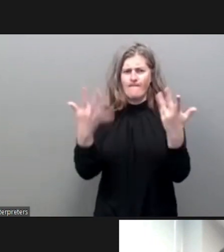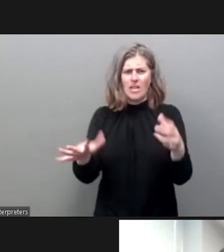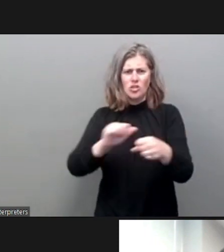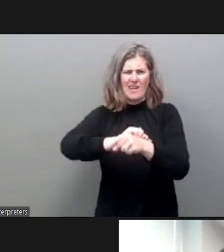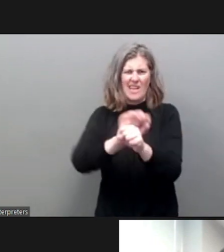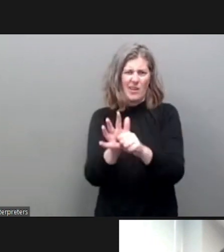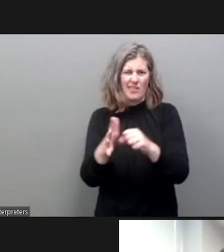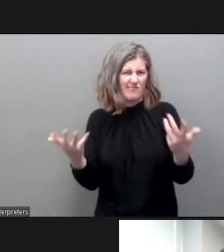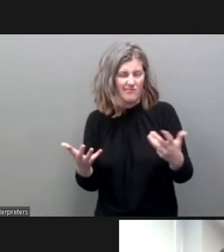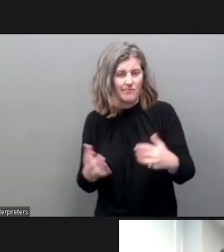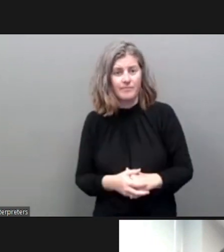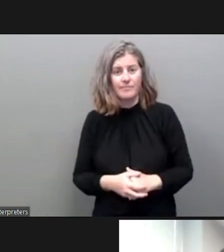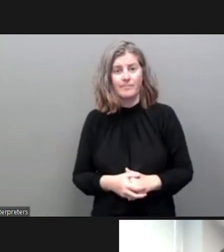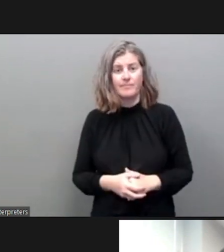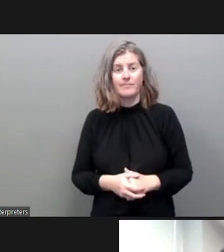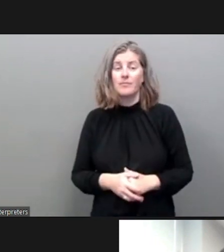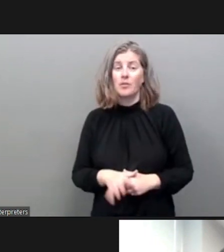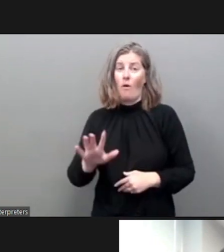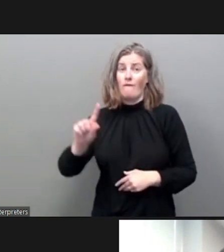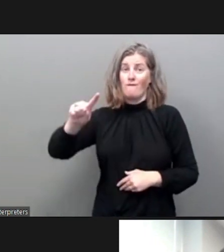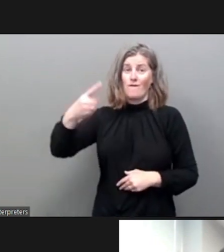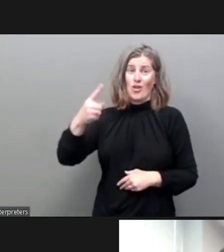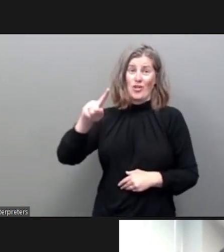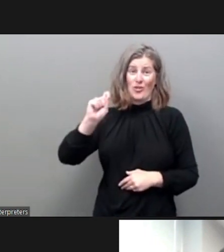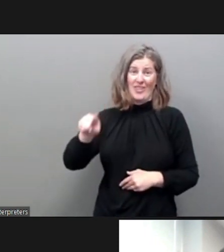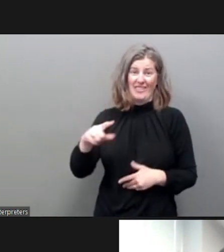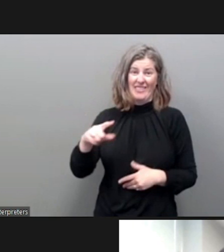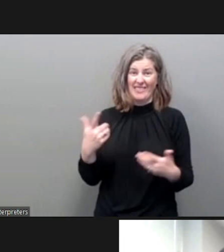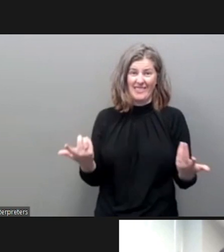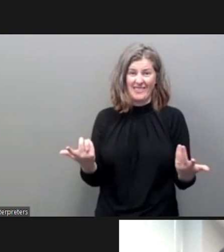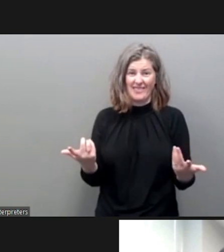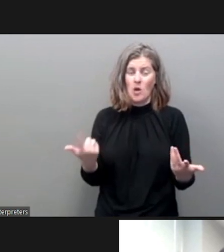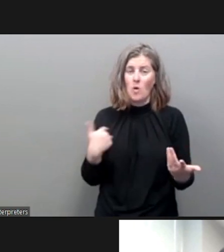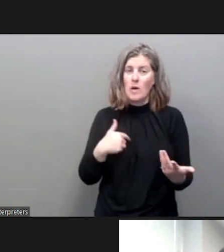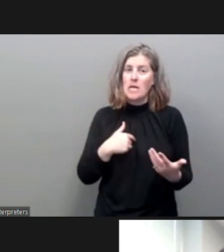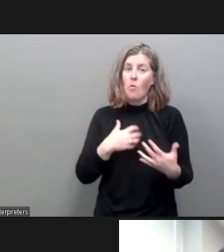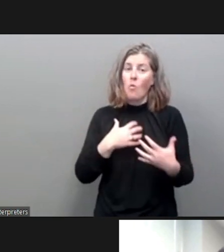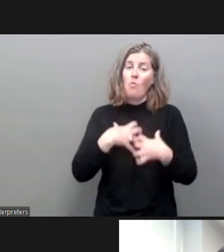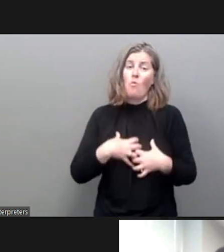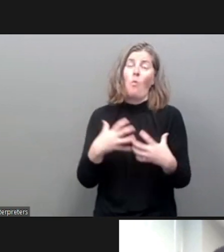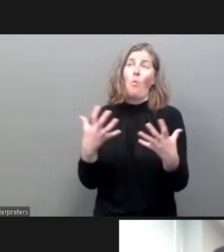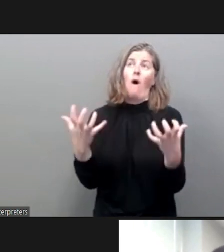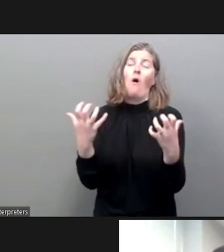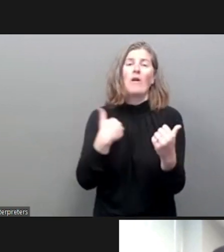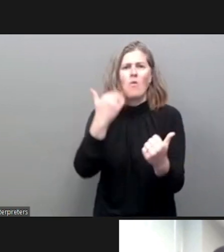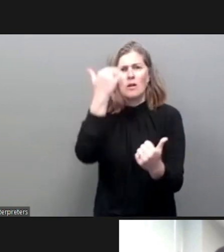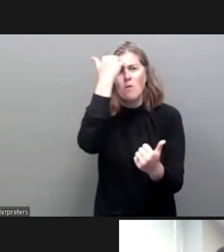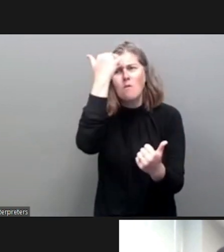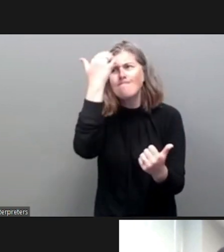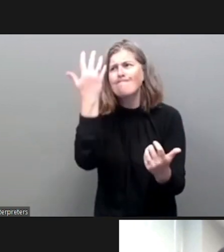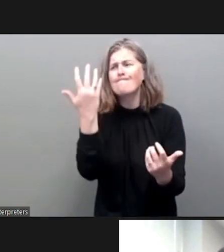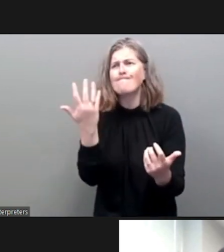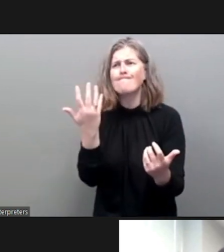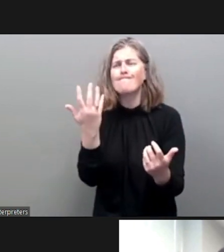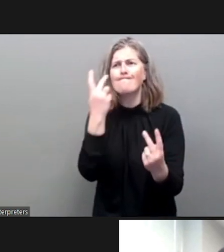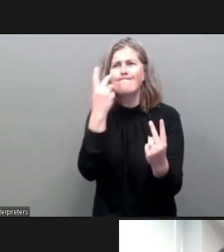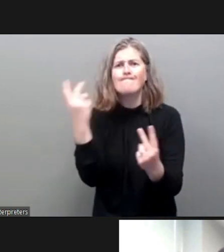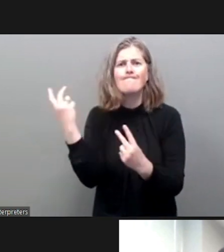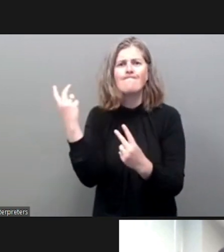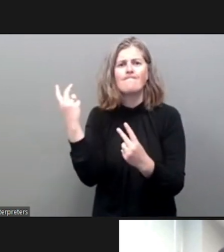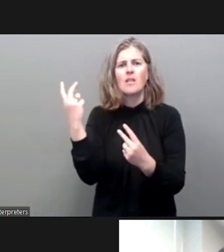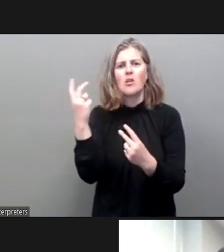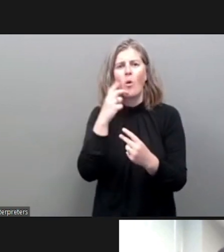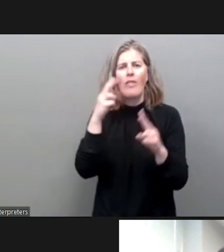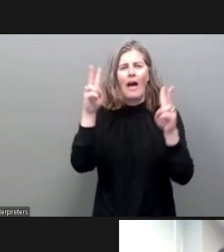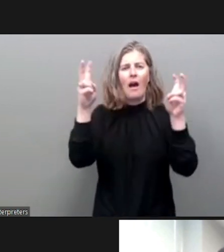And like your first question, they're both things that we desperately wish we knew. This whole idea of herd